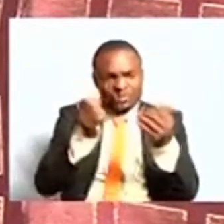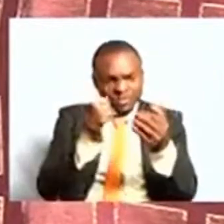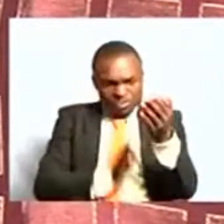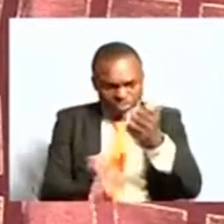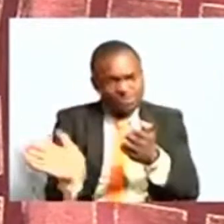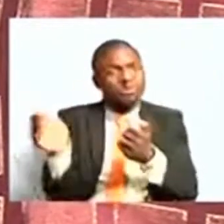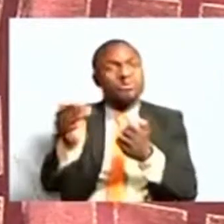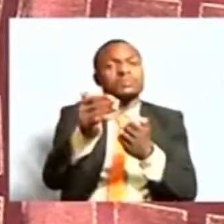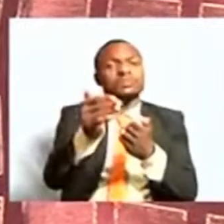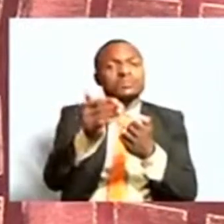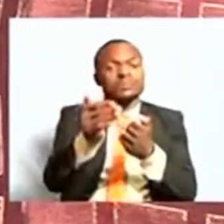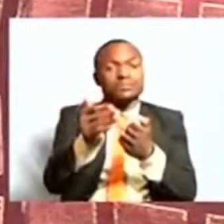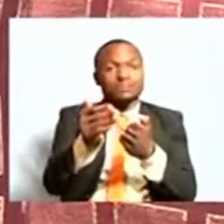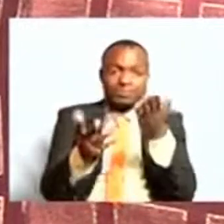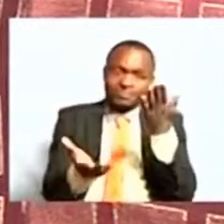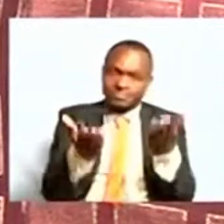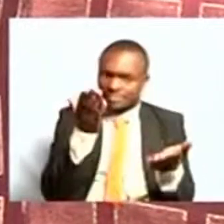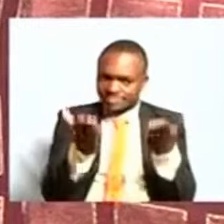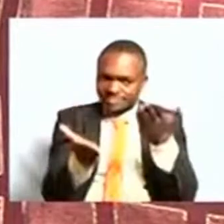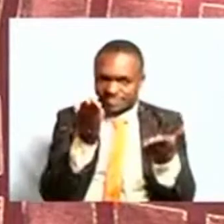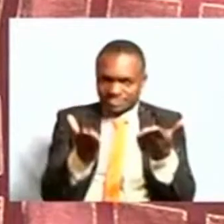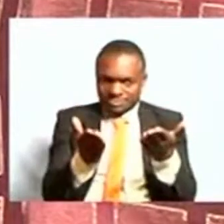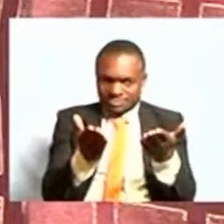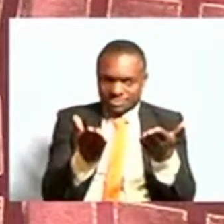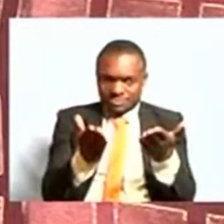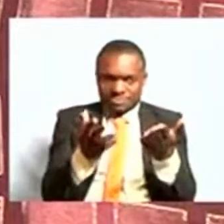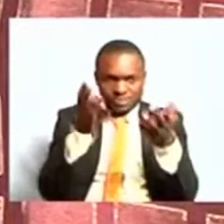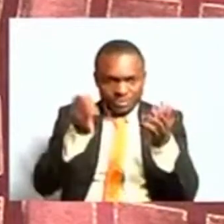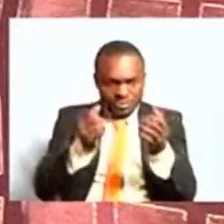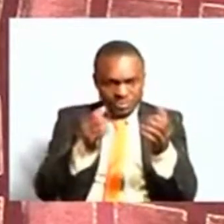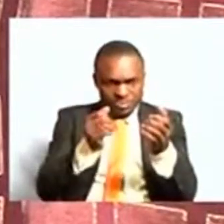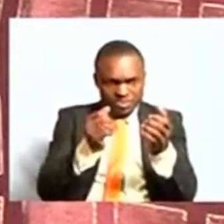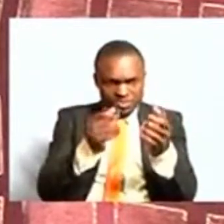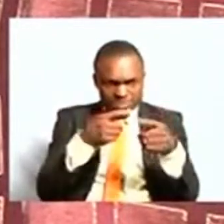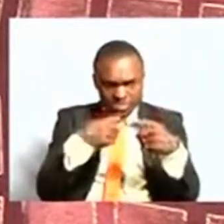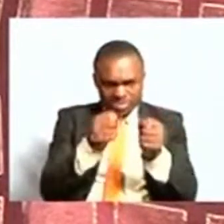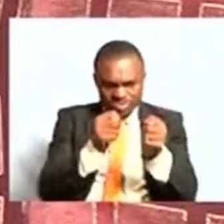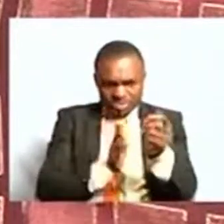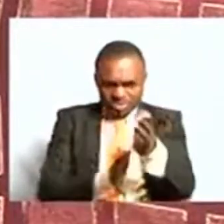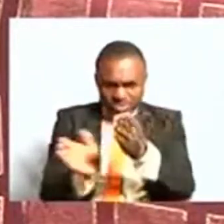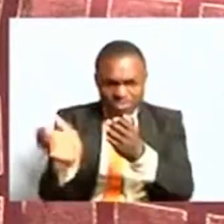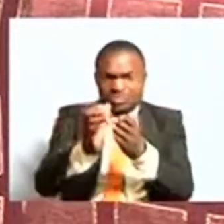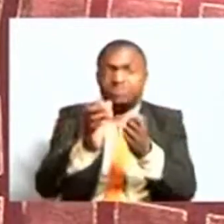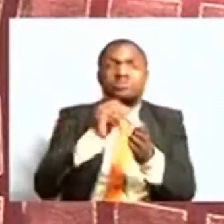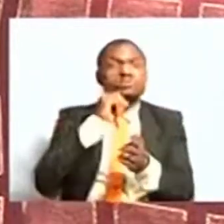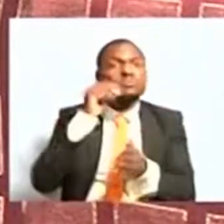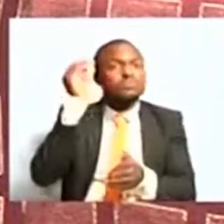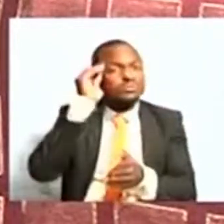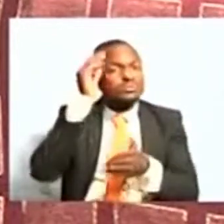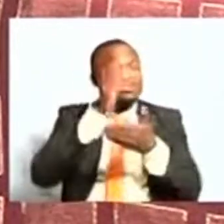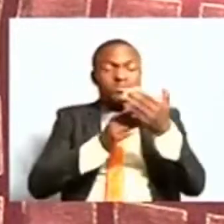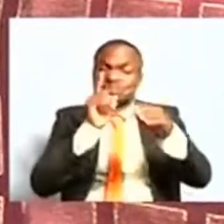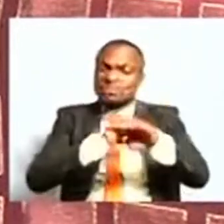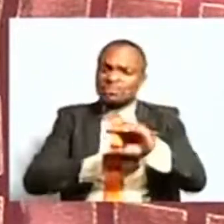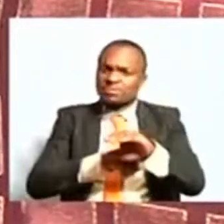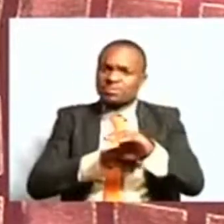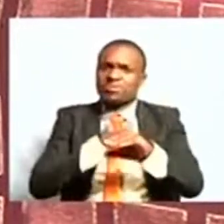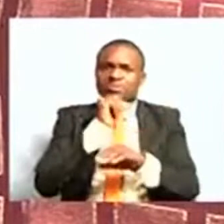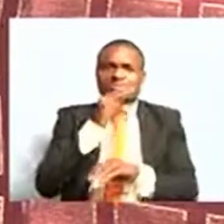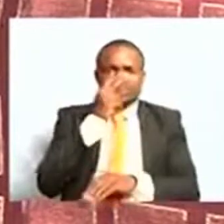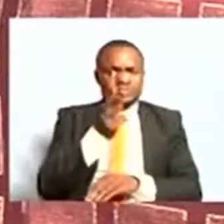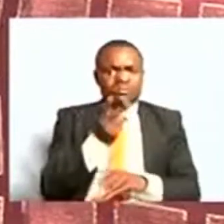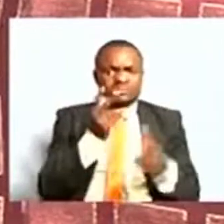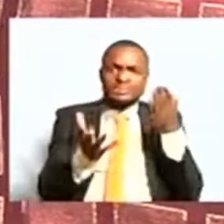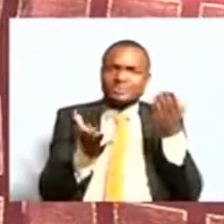overtake, or you're trying to attempt to overtake and sometimes you don't even notice there could